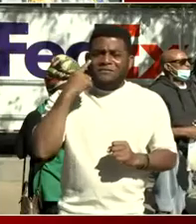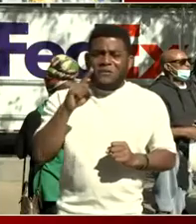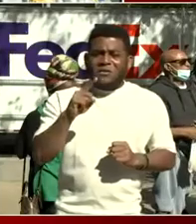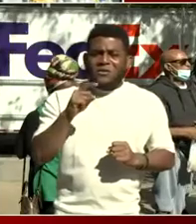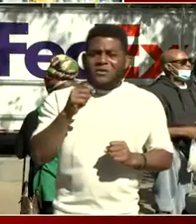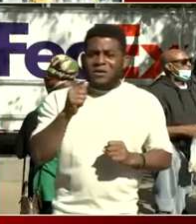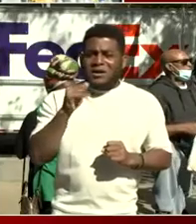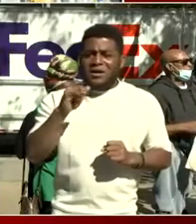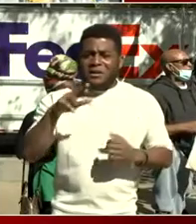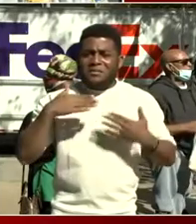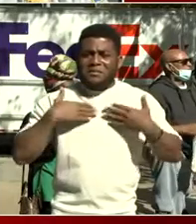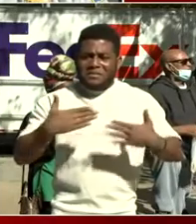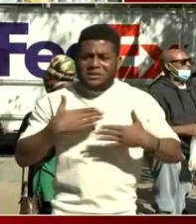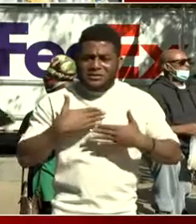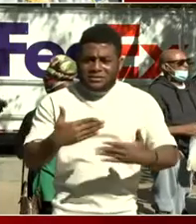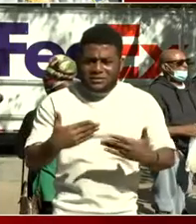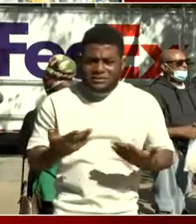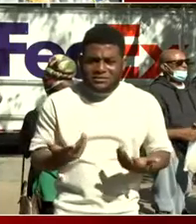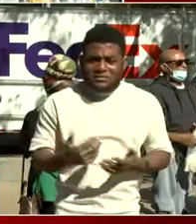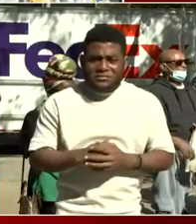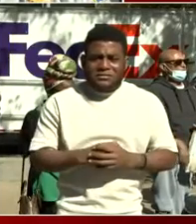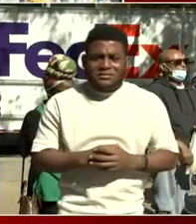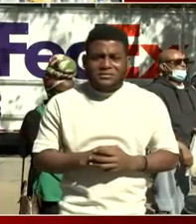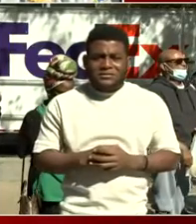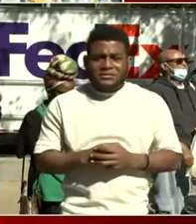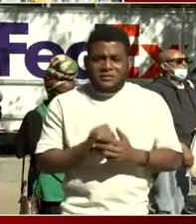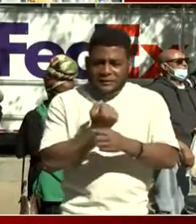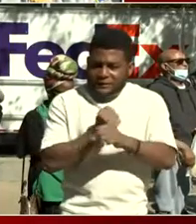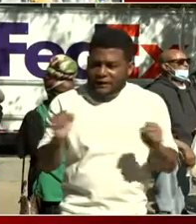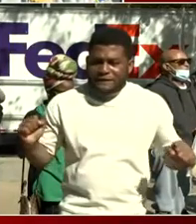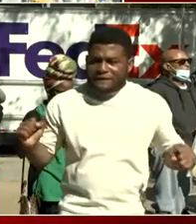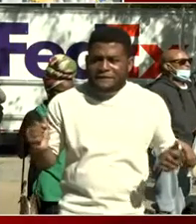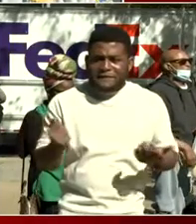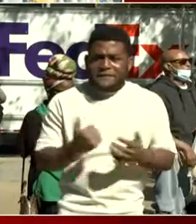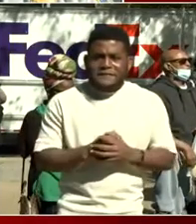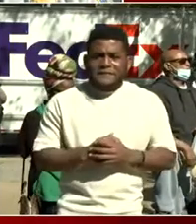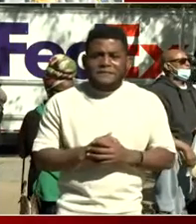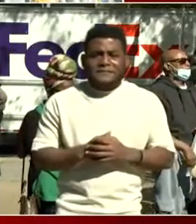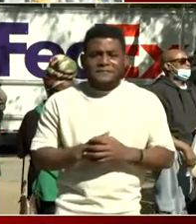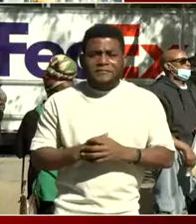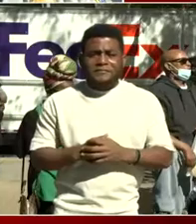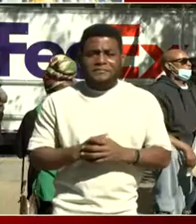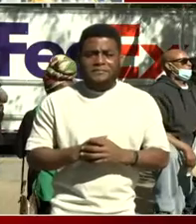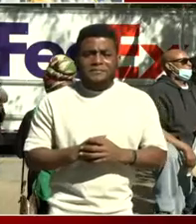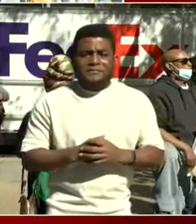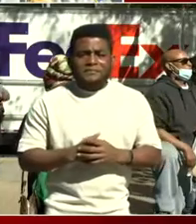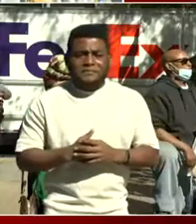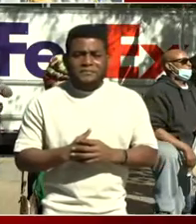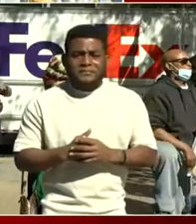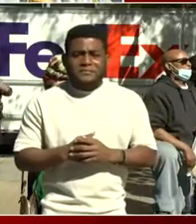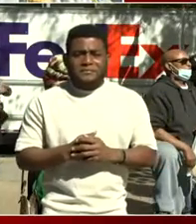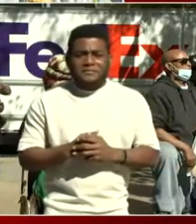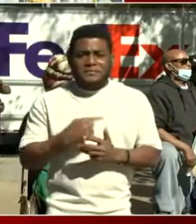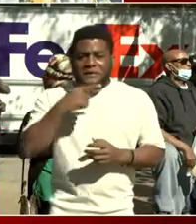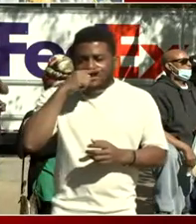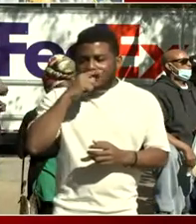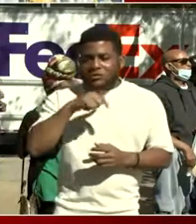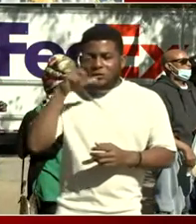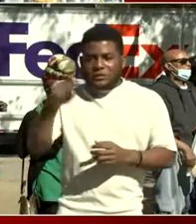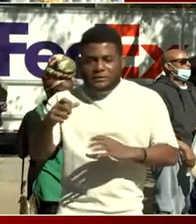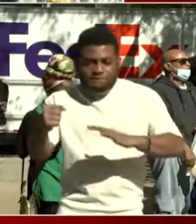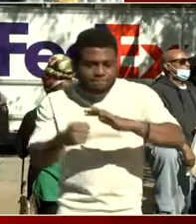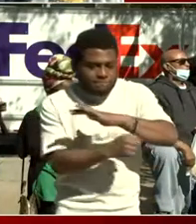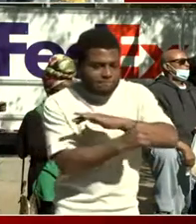are the safest place for our kids. Our kids are not being cloistered in the house, okay? They're